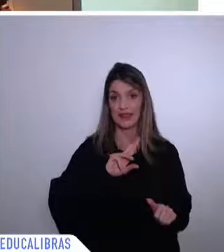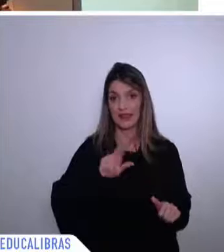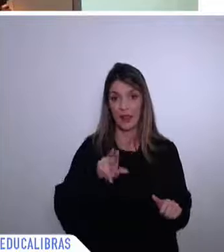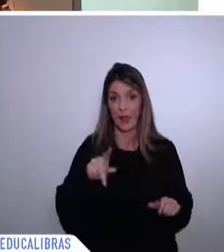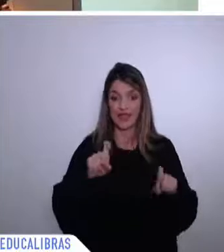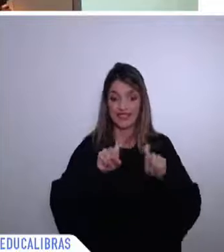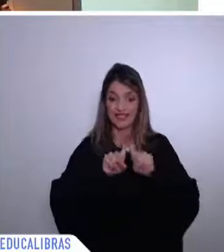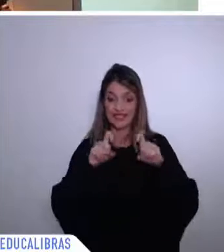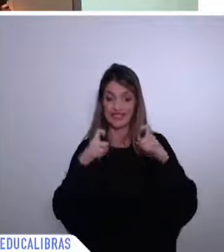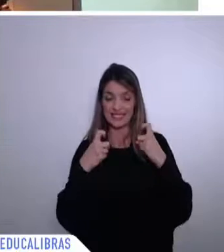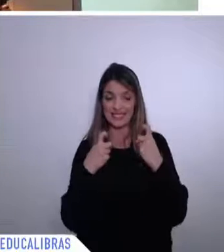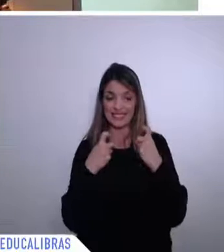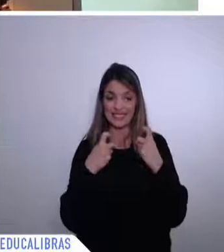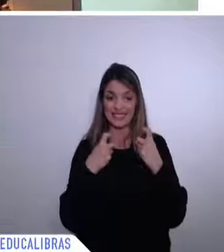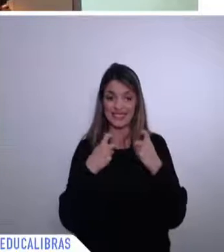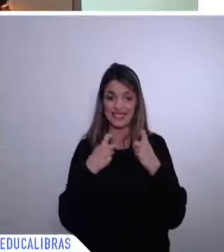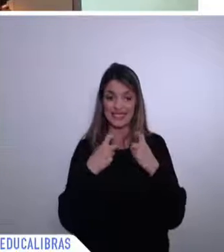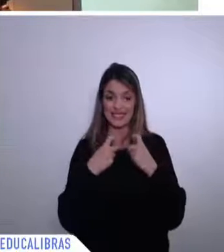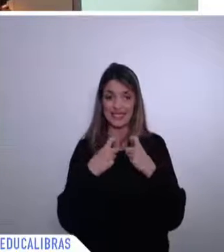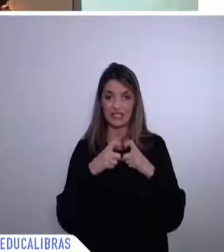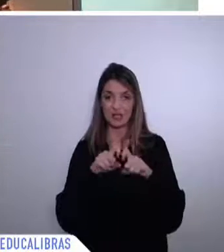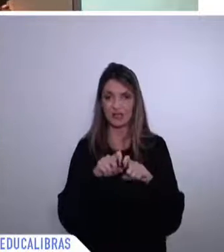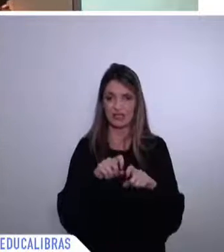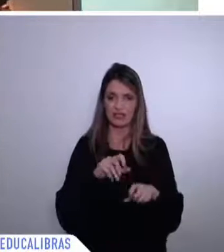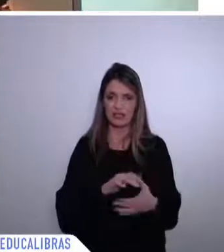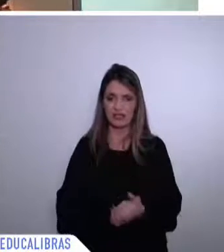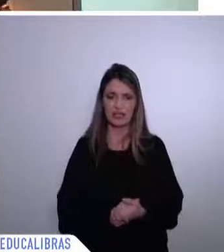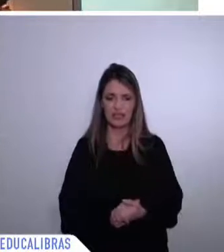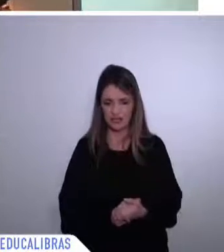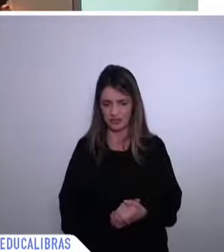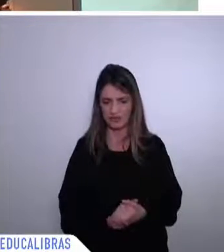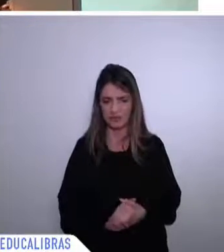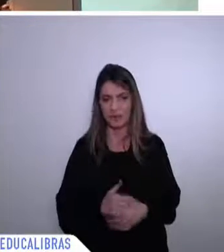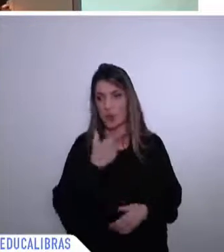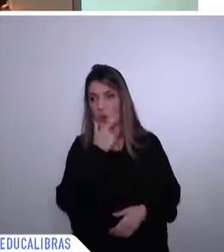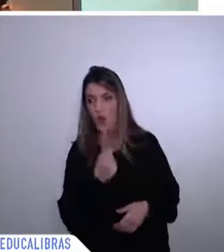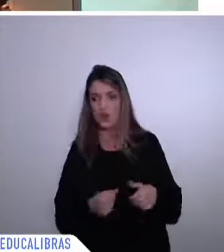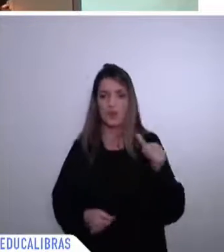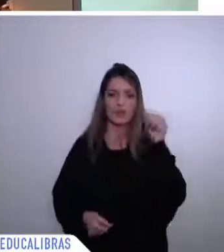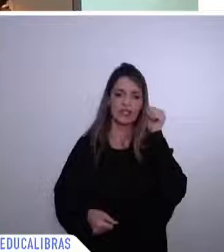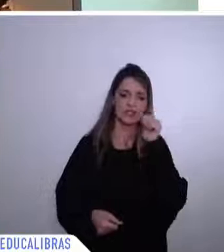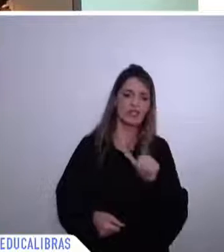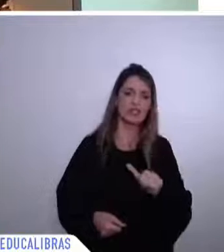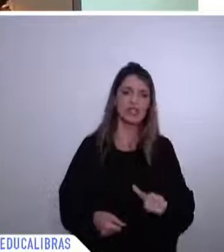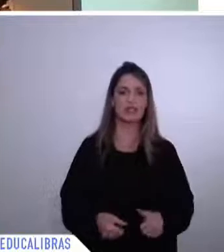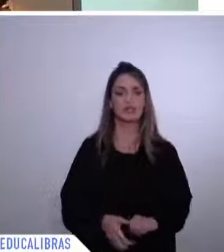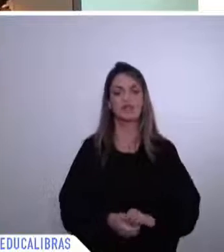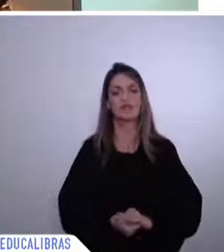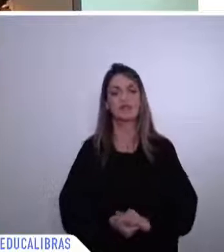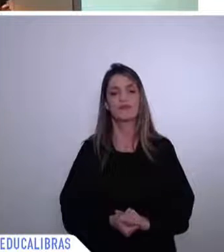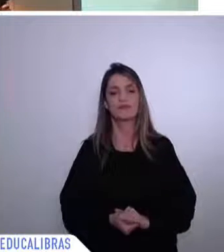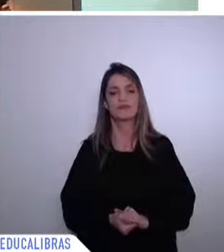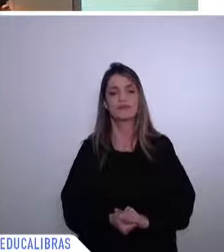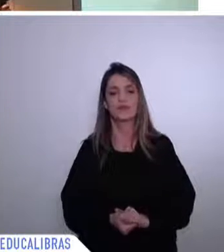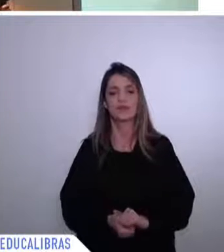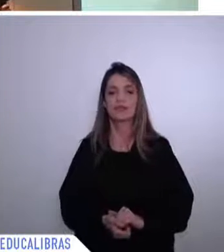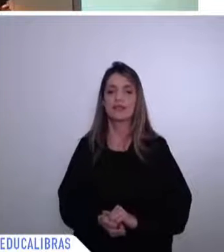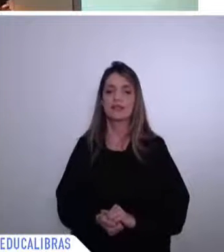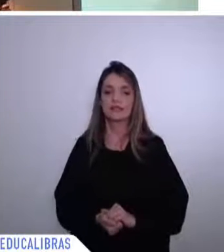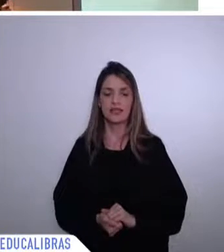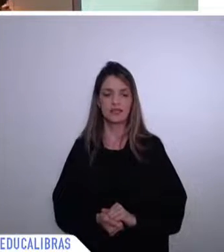not sexuality or, being able to have sexual relations and whatever,